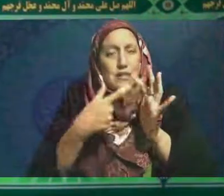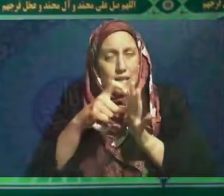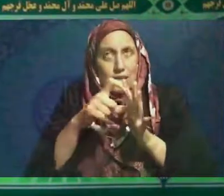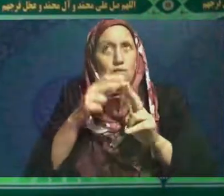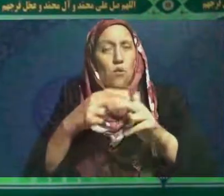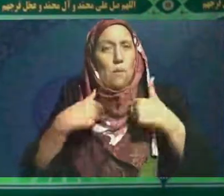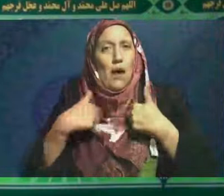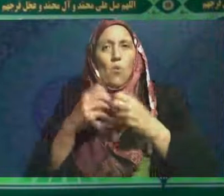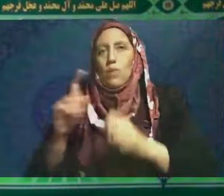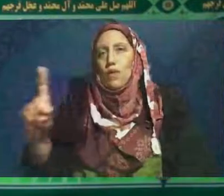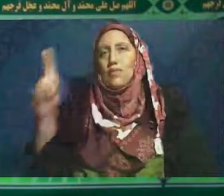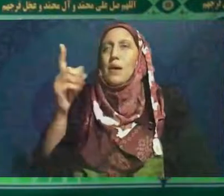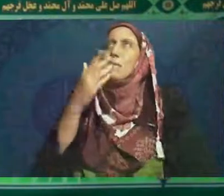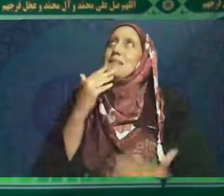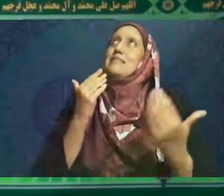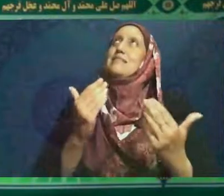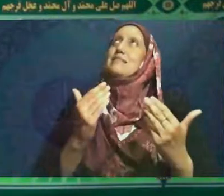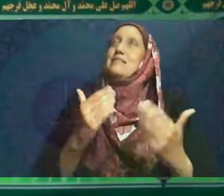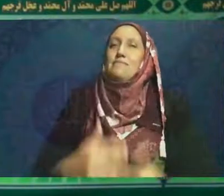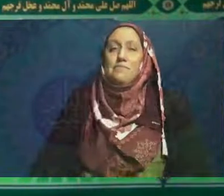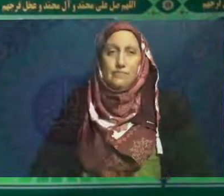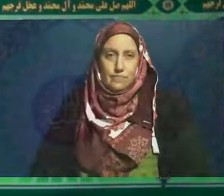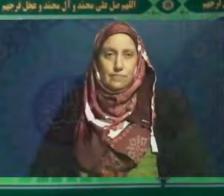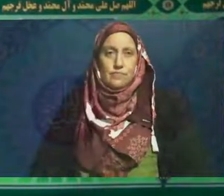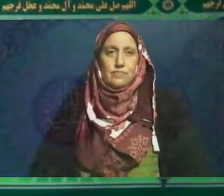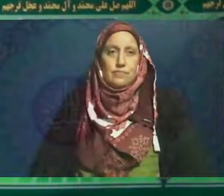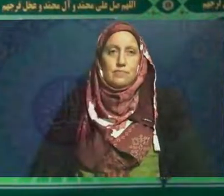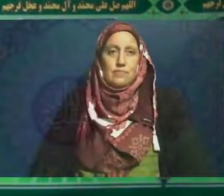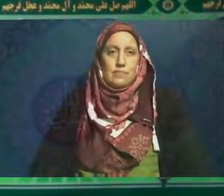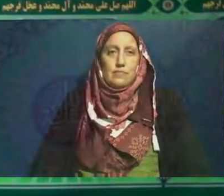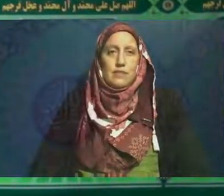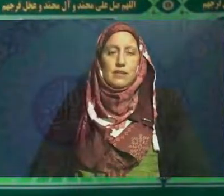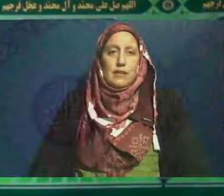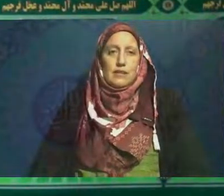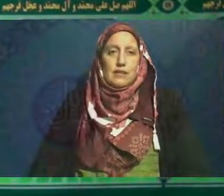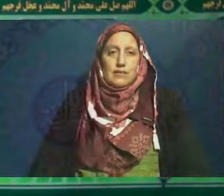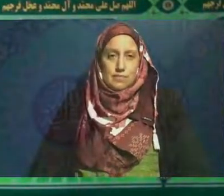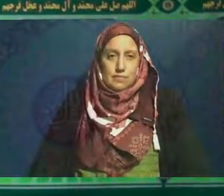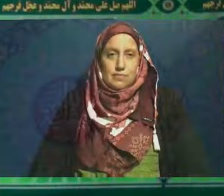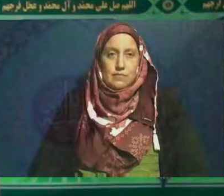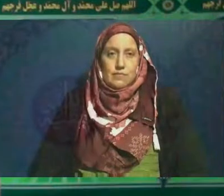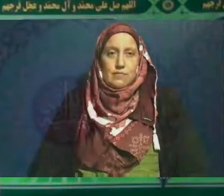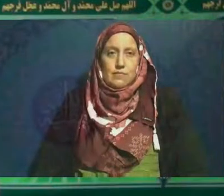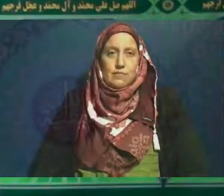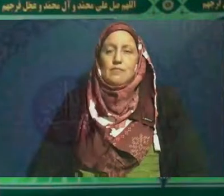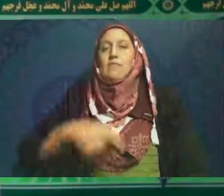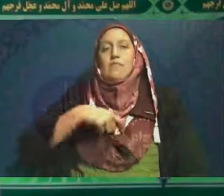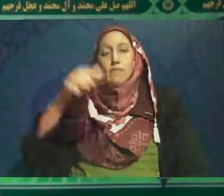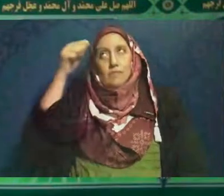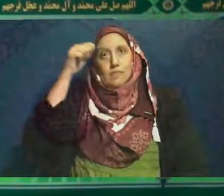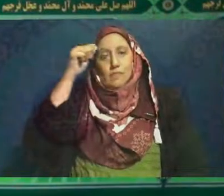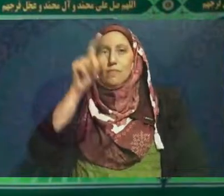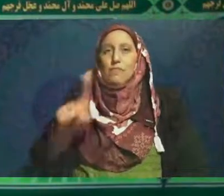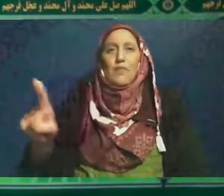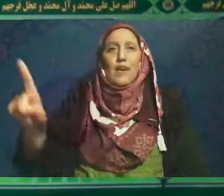and at the top, at the end also, is that the Almighty God must endorse it through the law that He has made